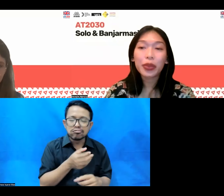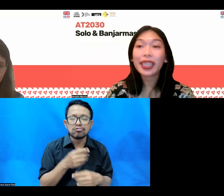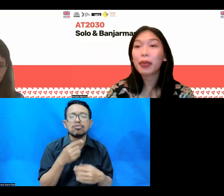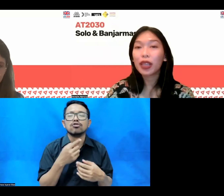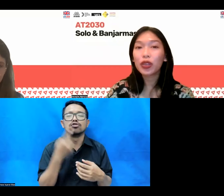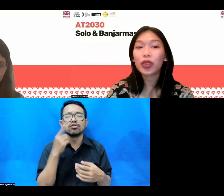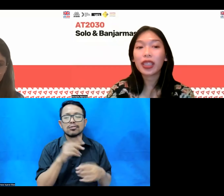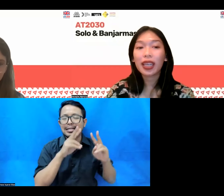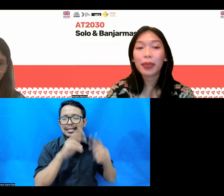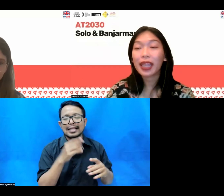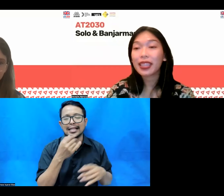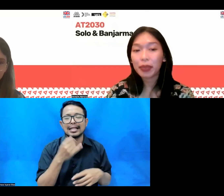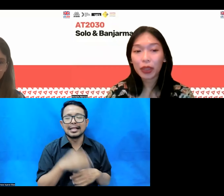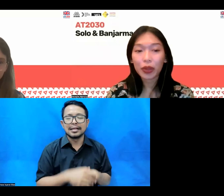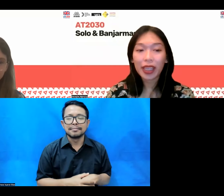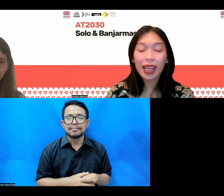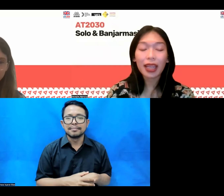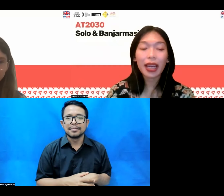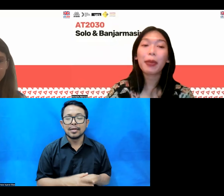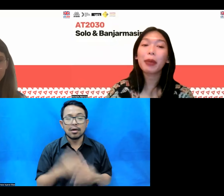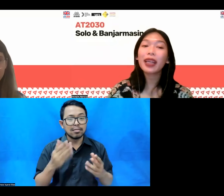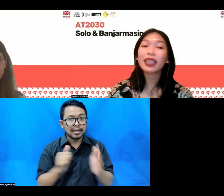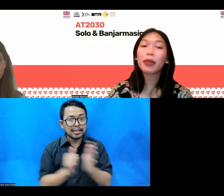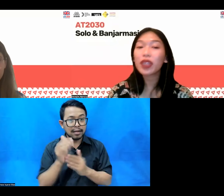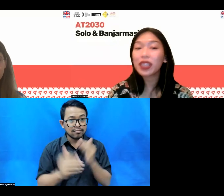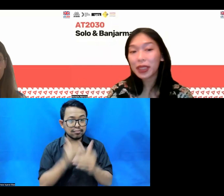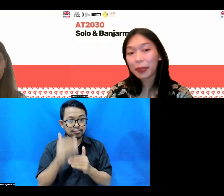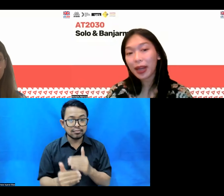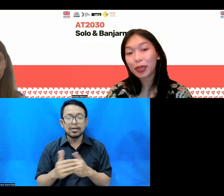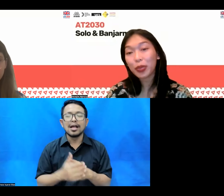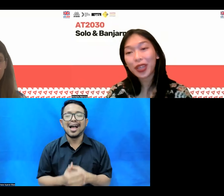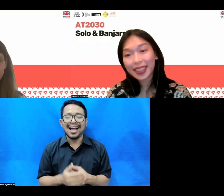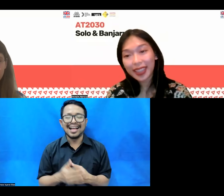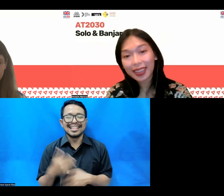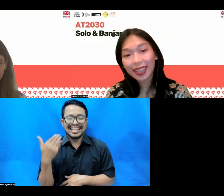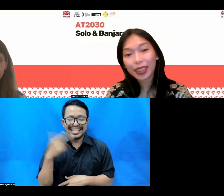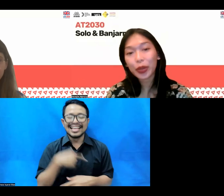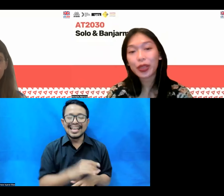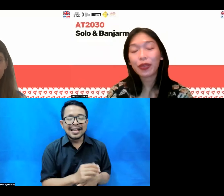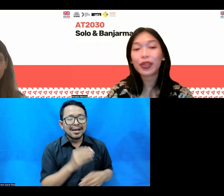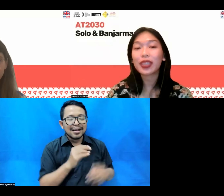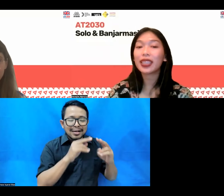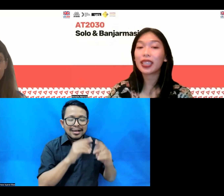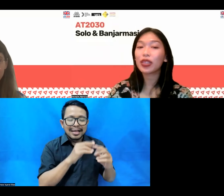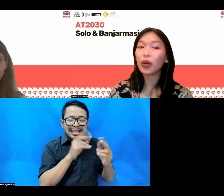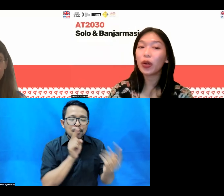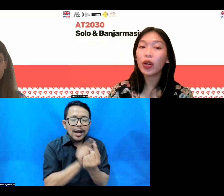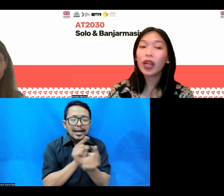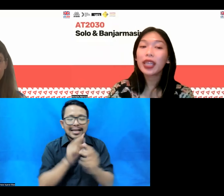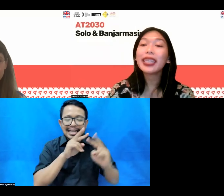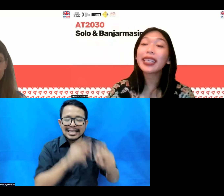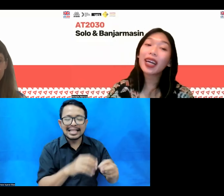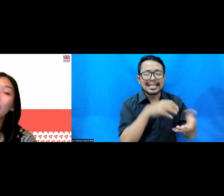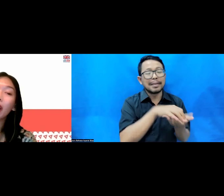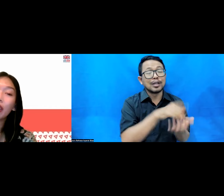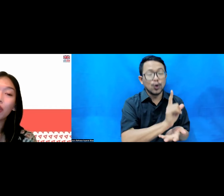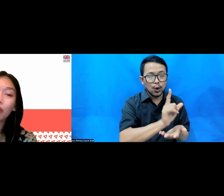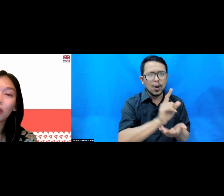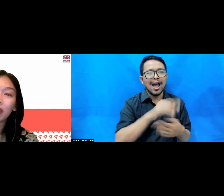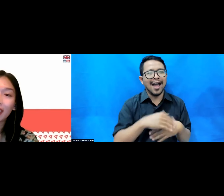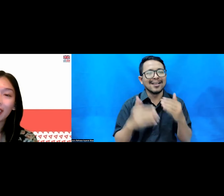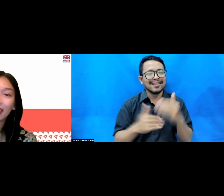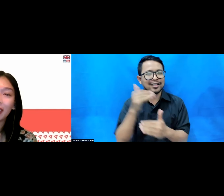to this initiative. Next, we will continue to the following agenda. And we have listened to the inclusive